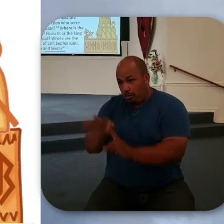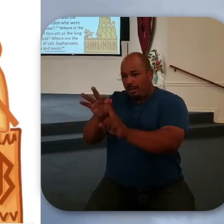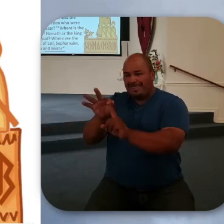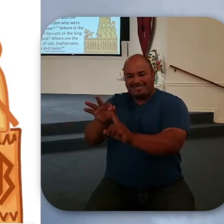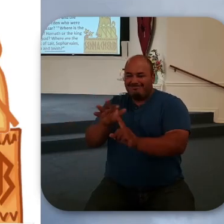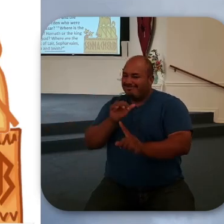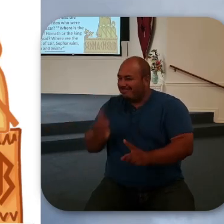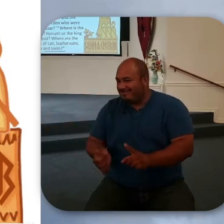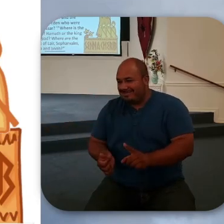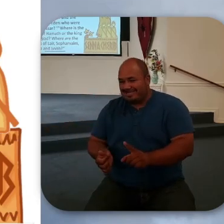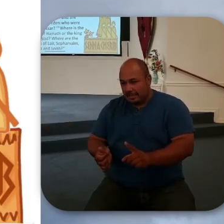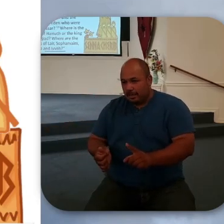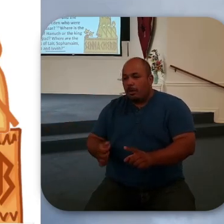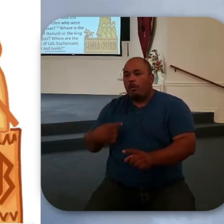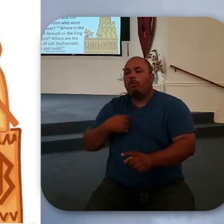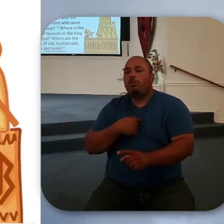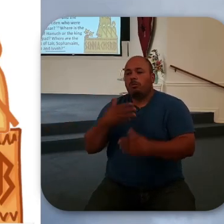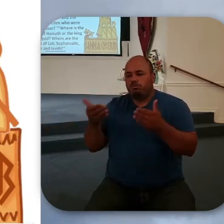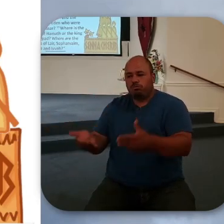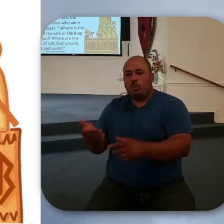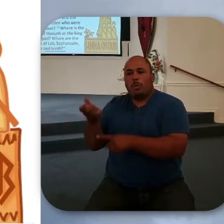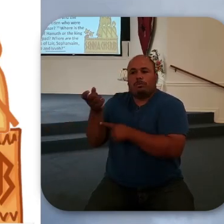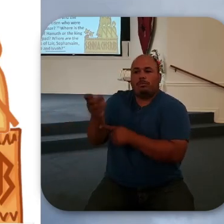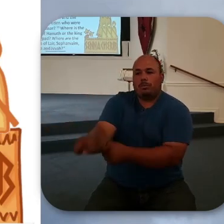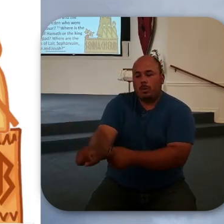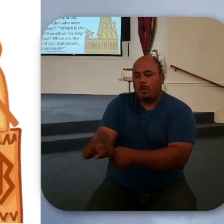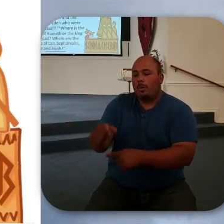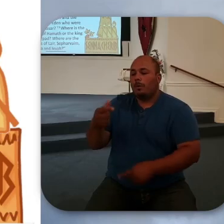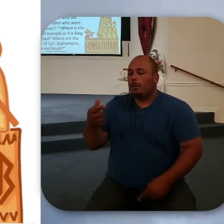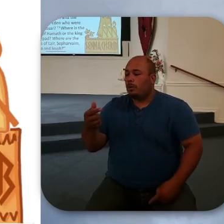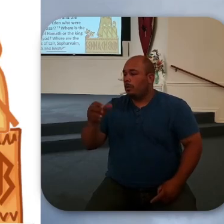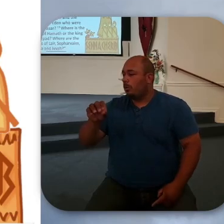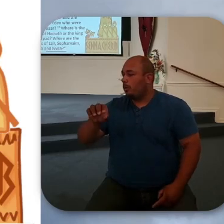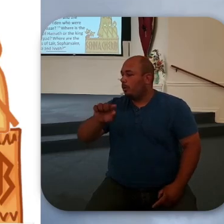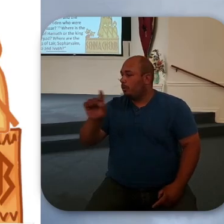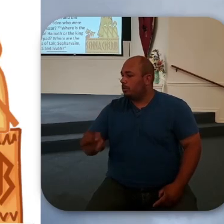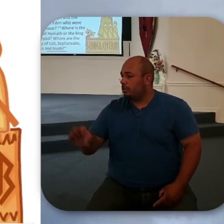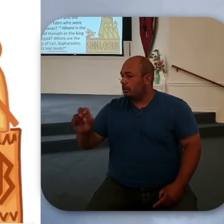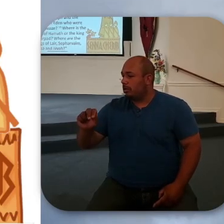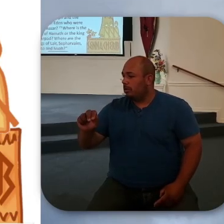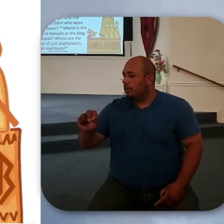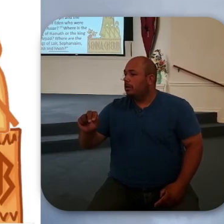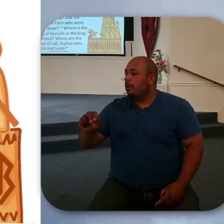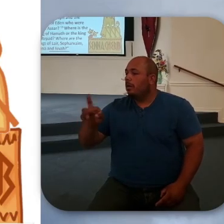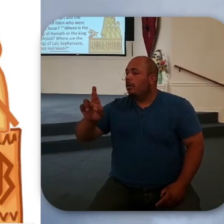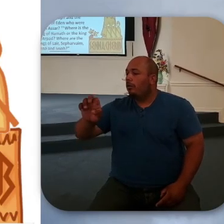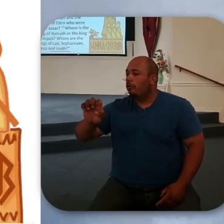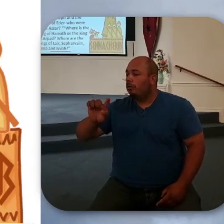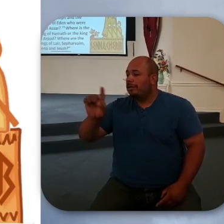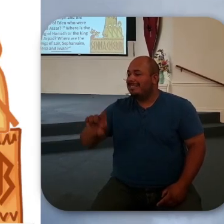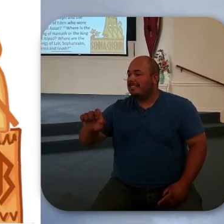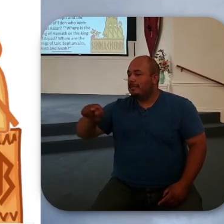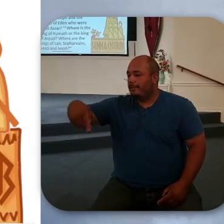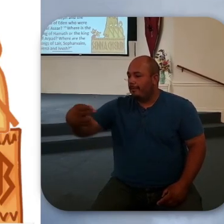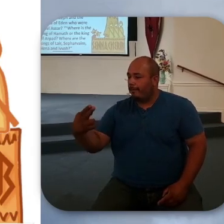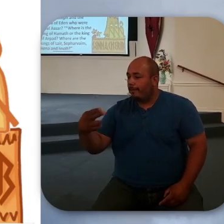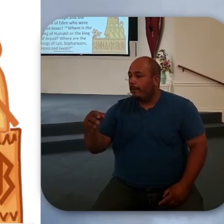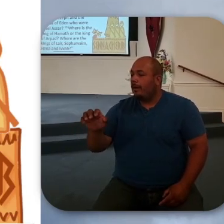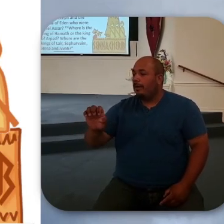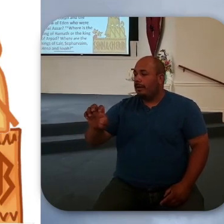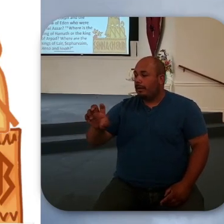predecessors deliver them? The gods of Gozan, Haran, Rezeph, and the people of Eden who were in